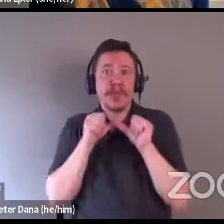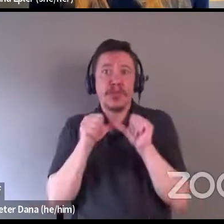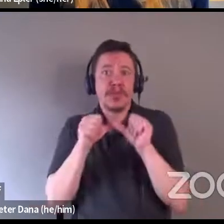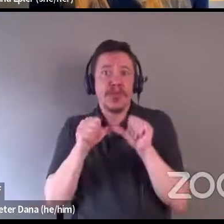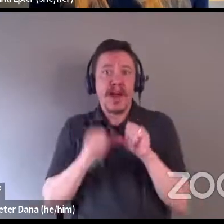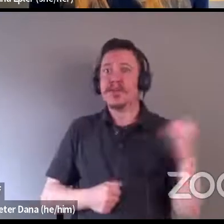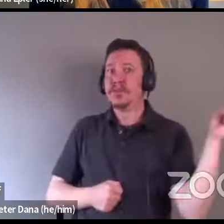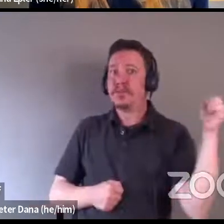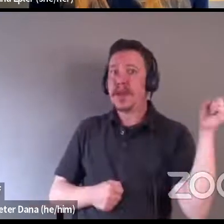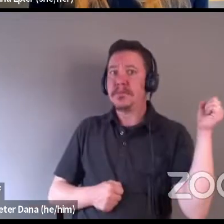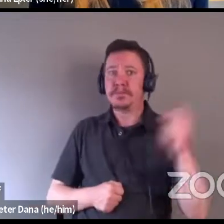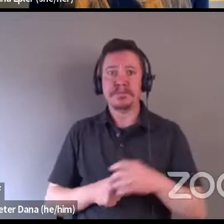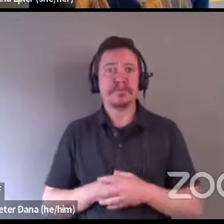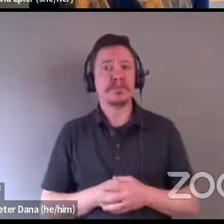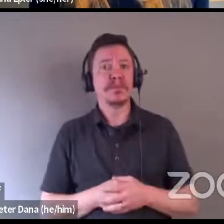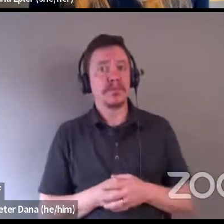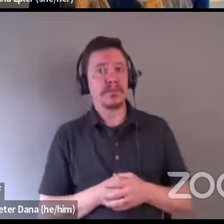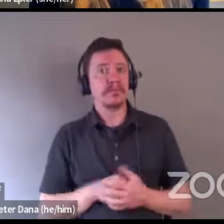that